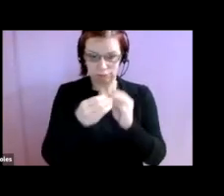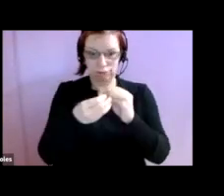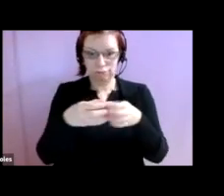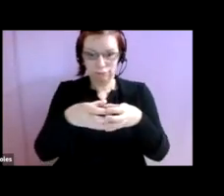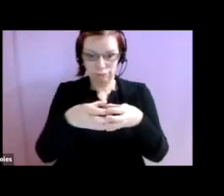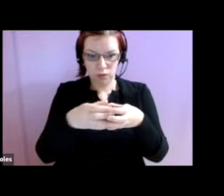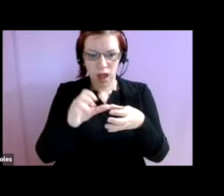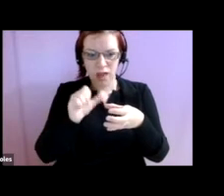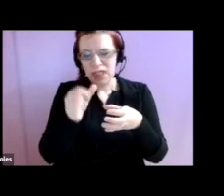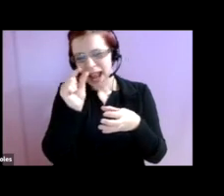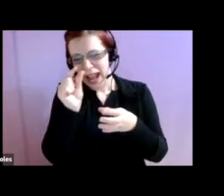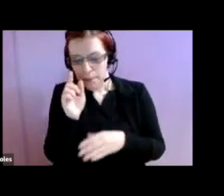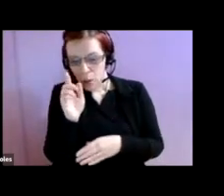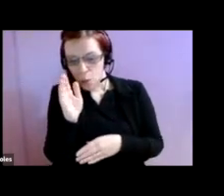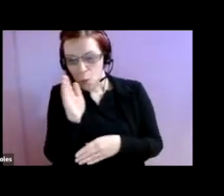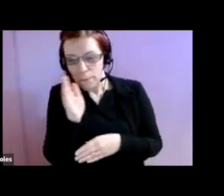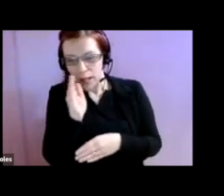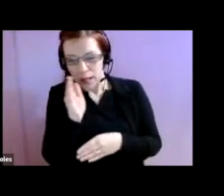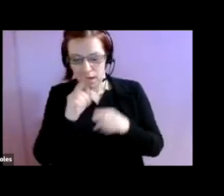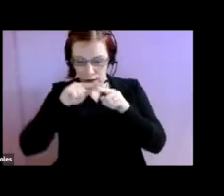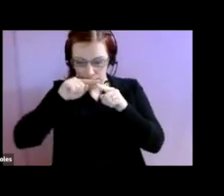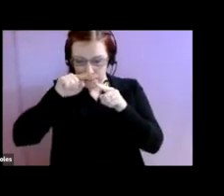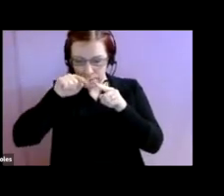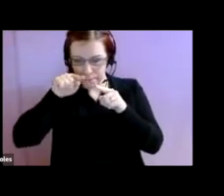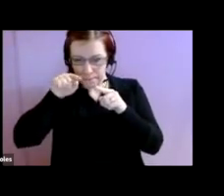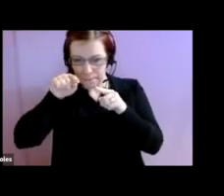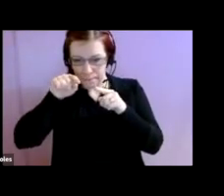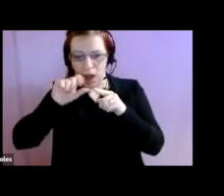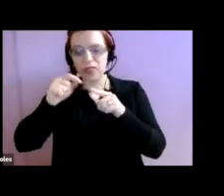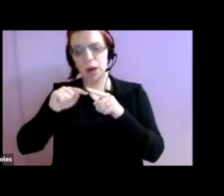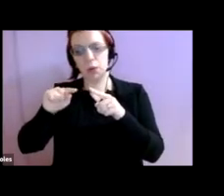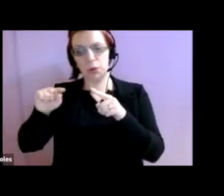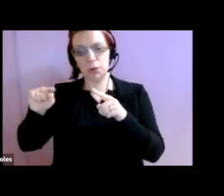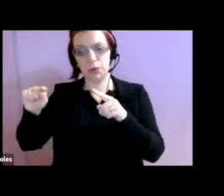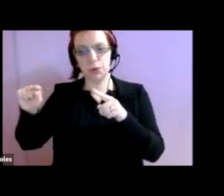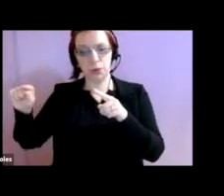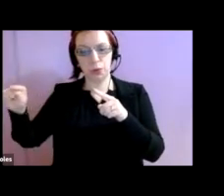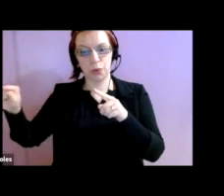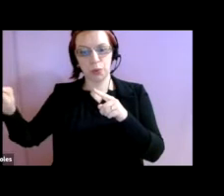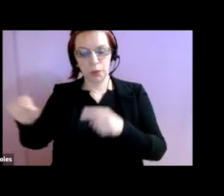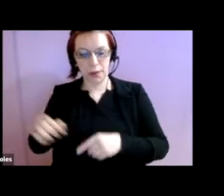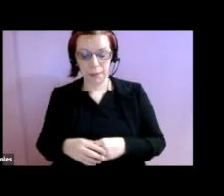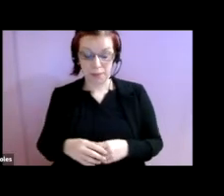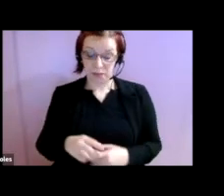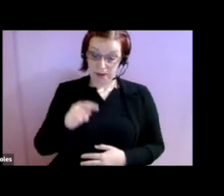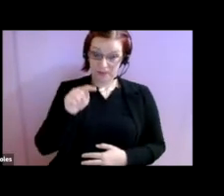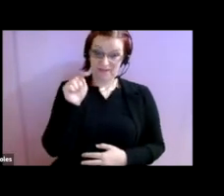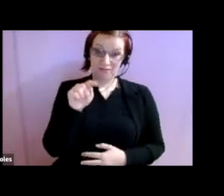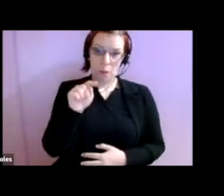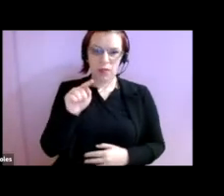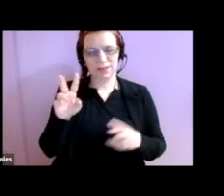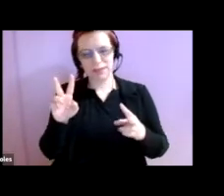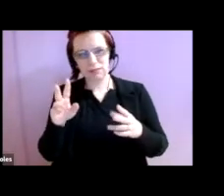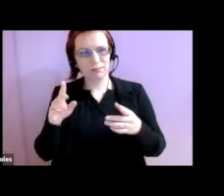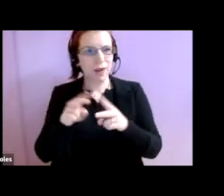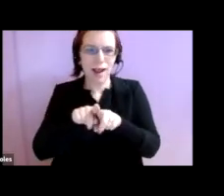wobbles slightly and settles down. And the signature of that event, that characteristic signature,